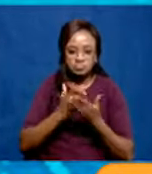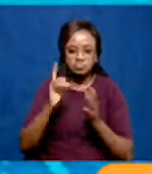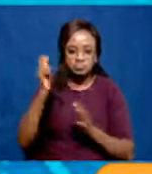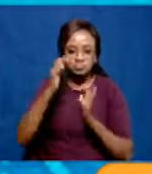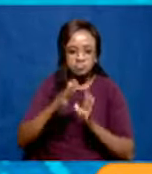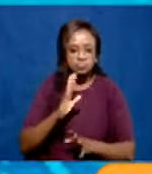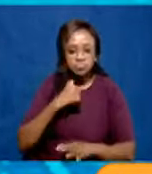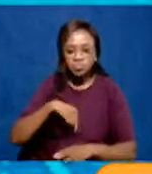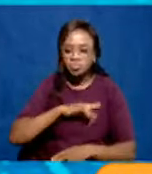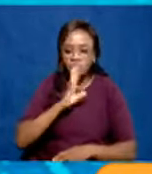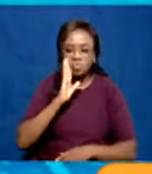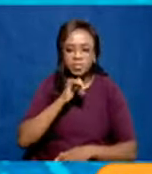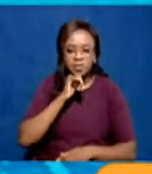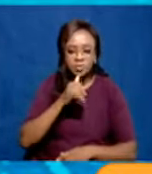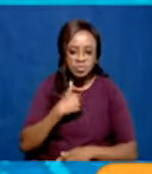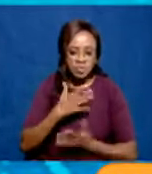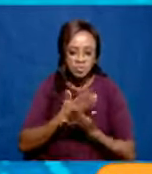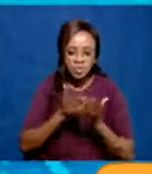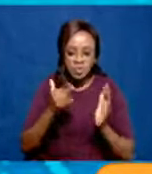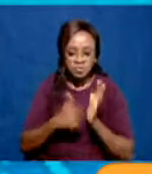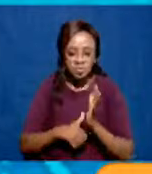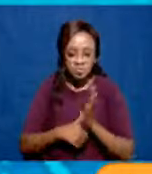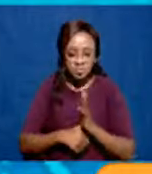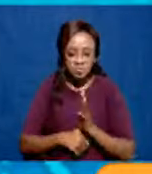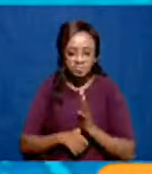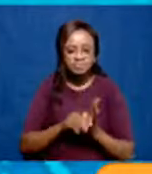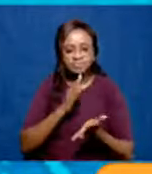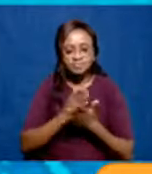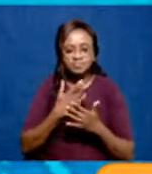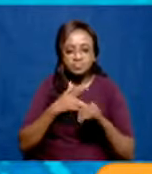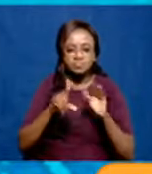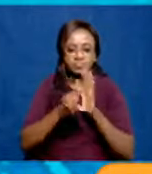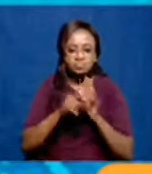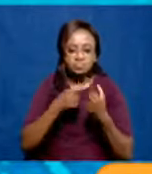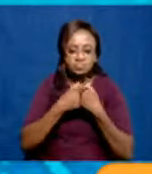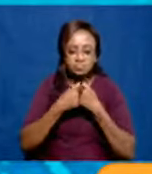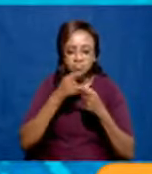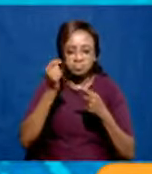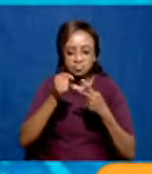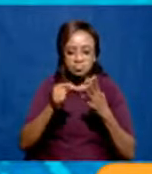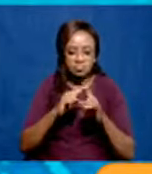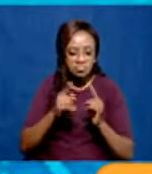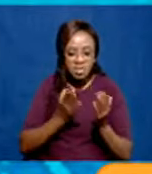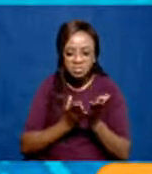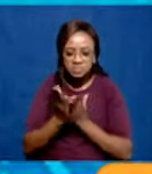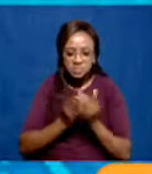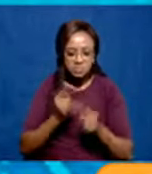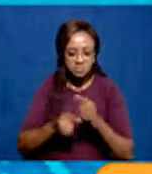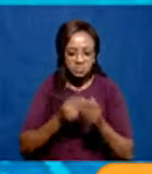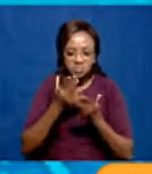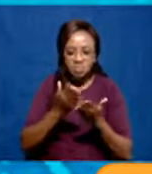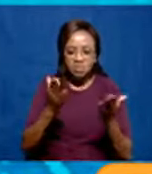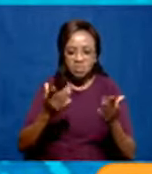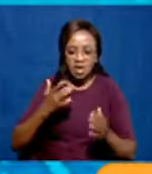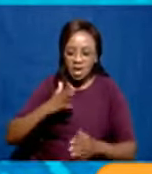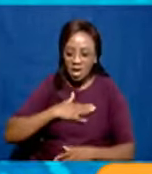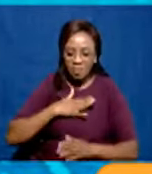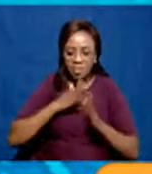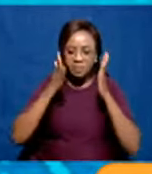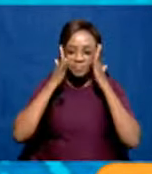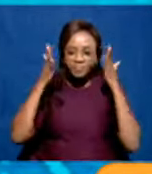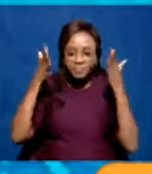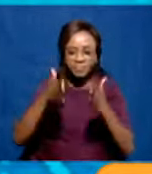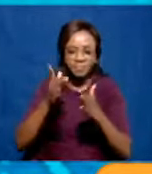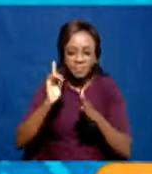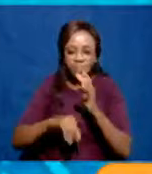to be no crisis, even up to this point in time, despite even the legal encumbrances we had. Service has not been disrupted. Our focus is going to be on operations.